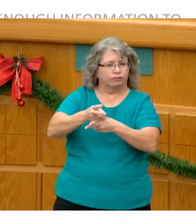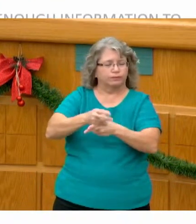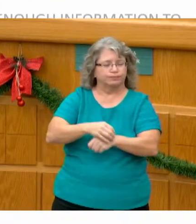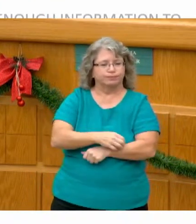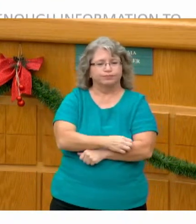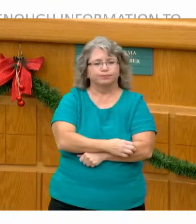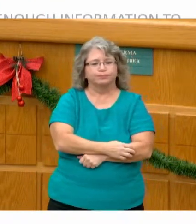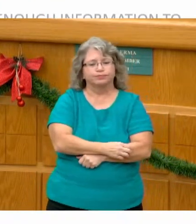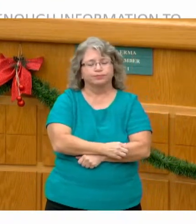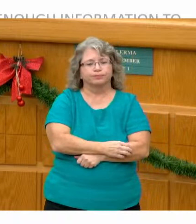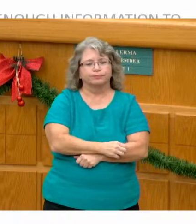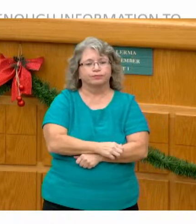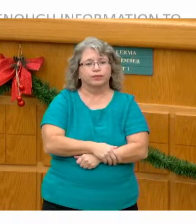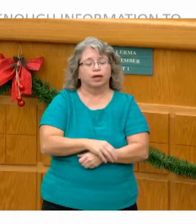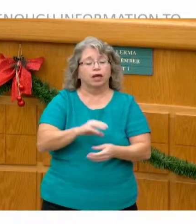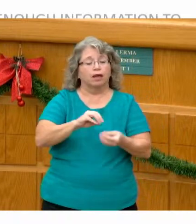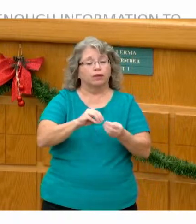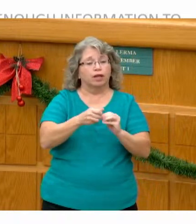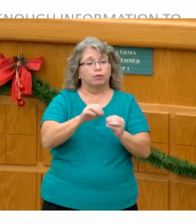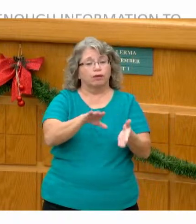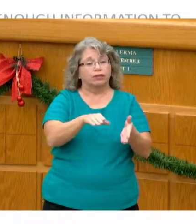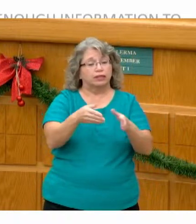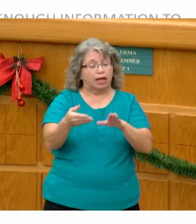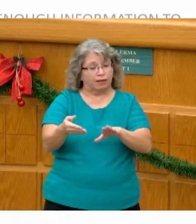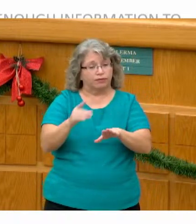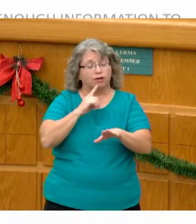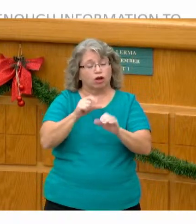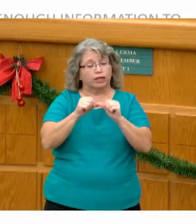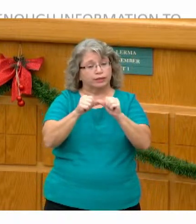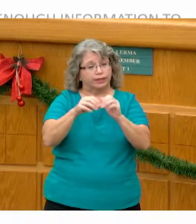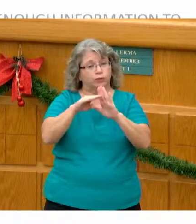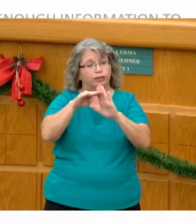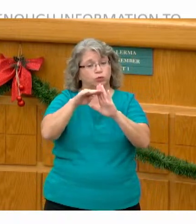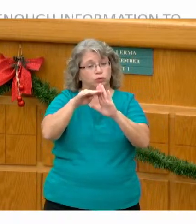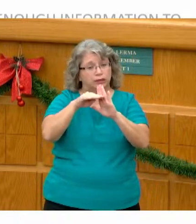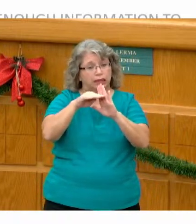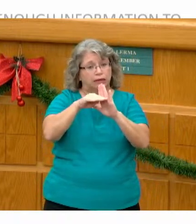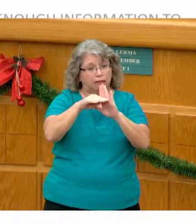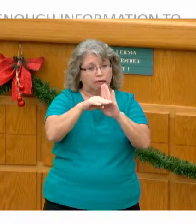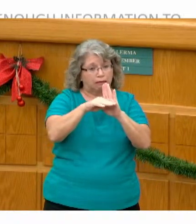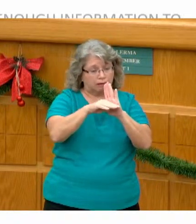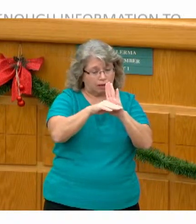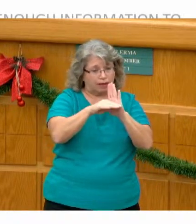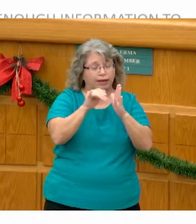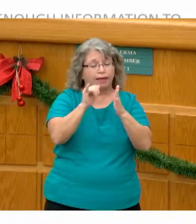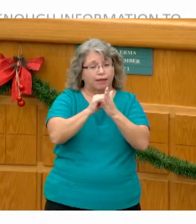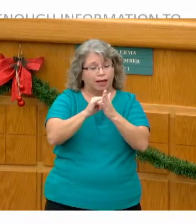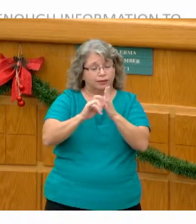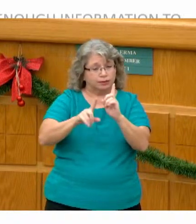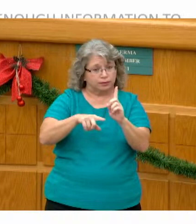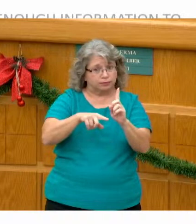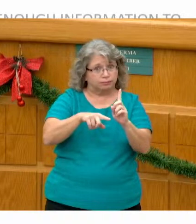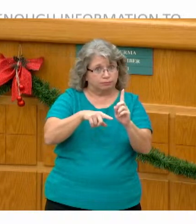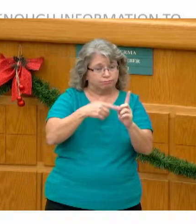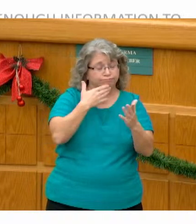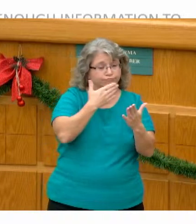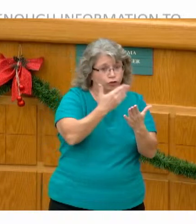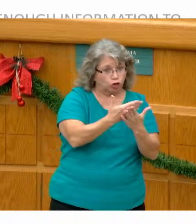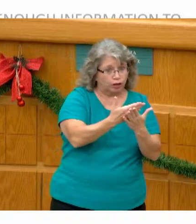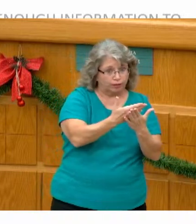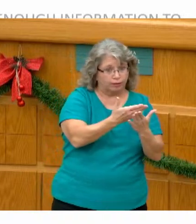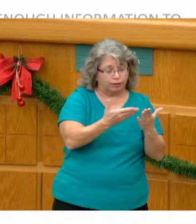Second, fatalities are declining. They're continuing to decline, so that is a positive development, and hopefully that